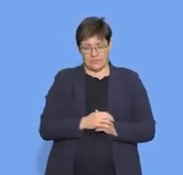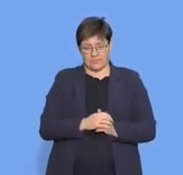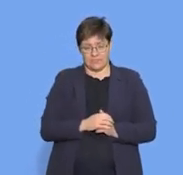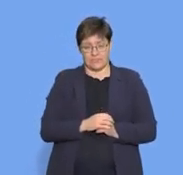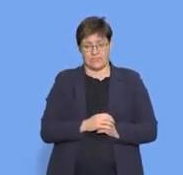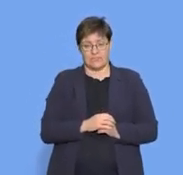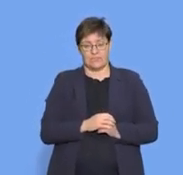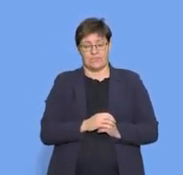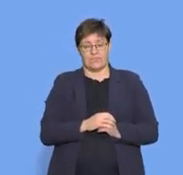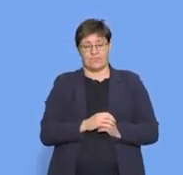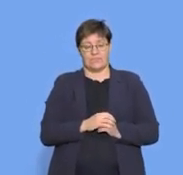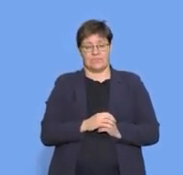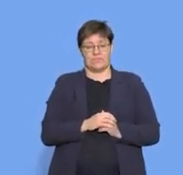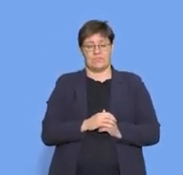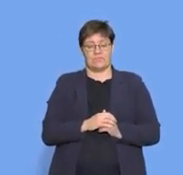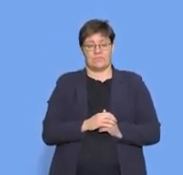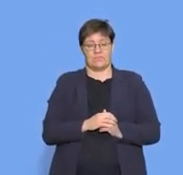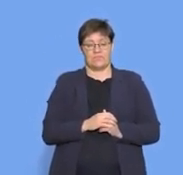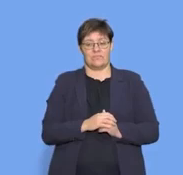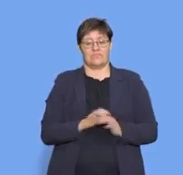centimeters squared.